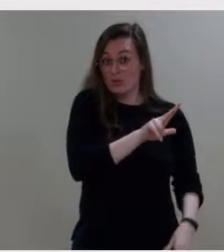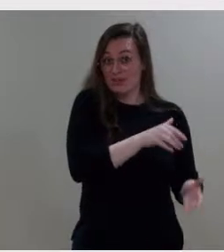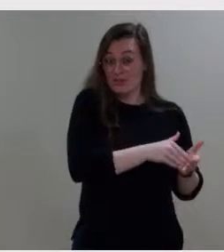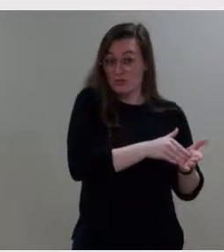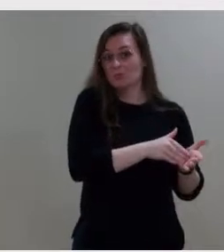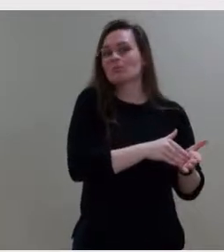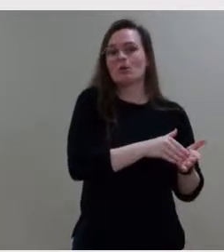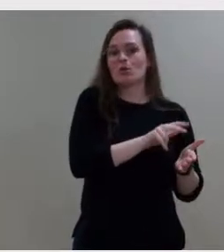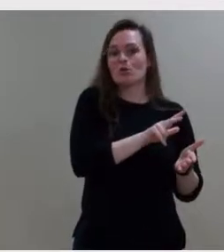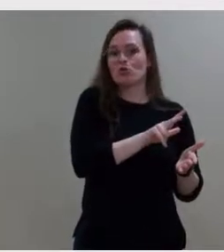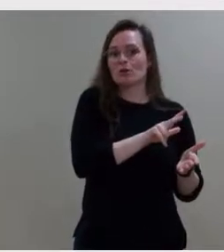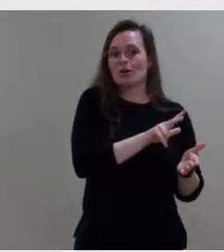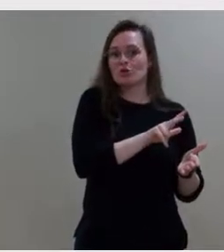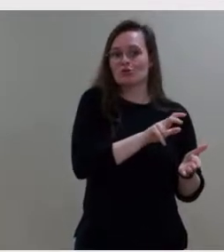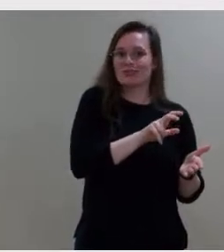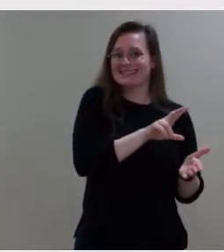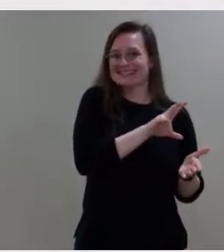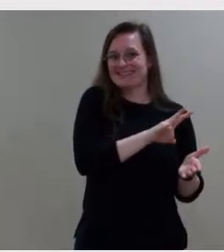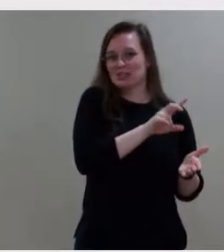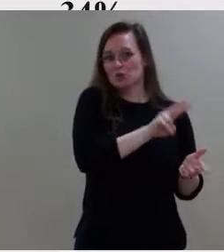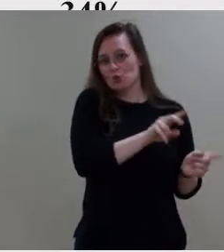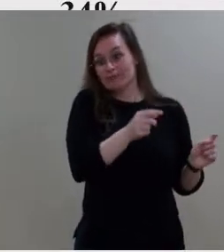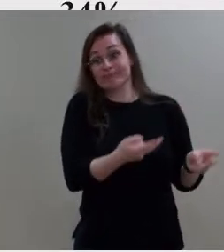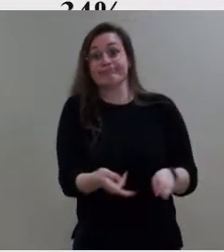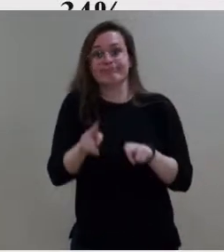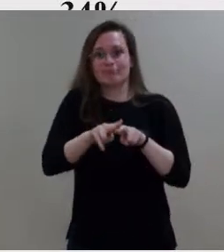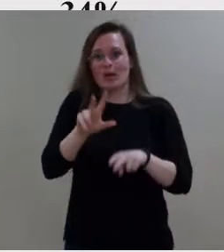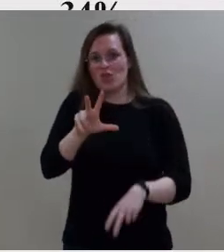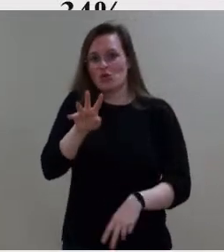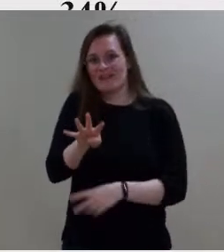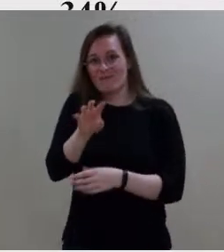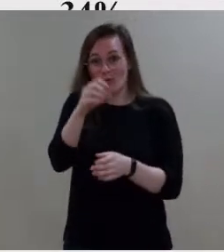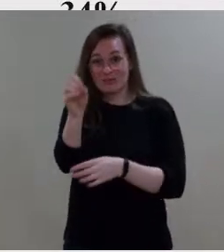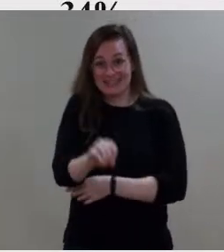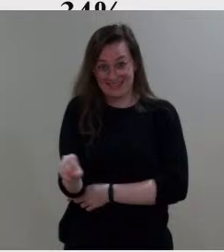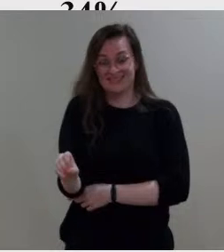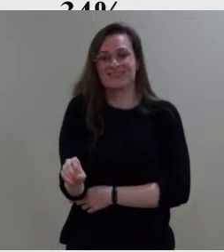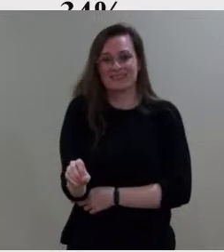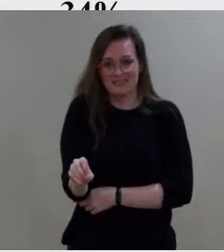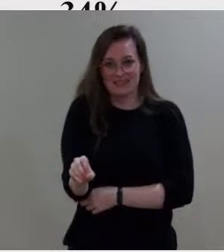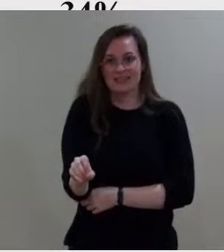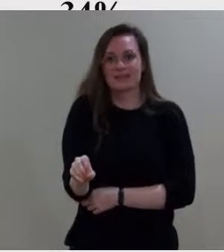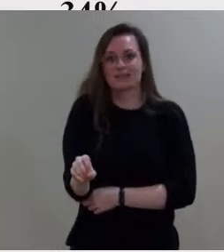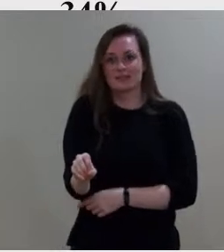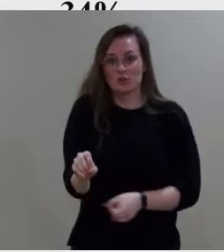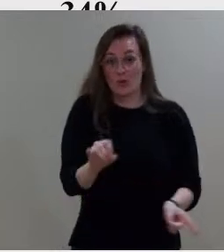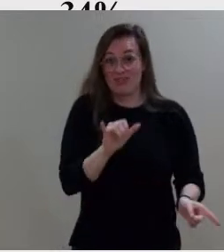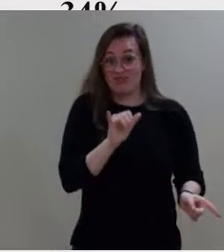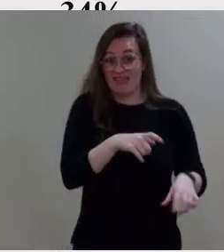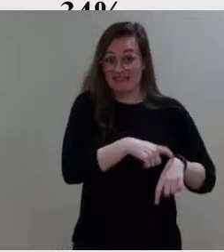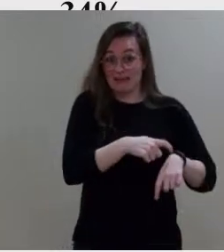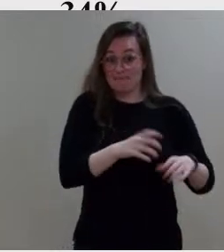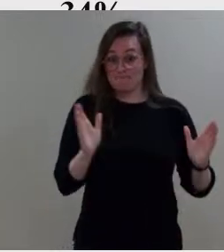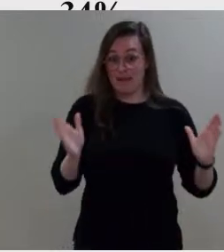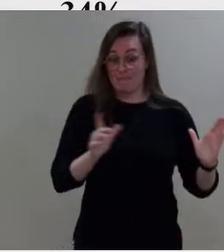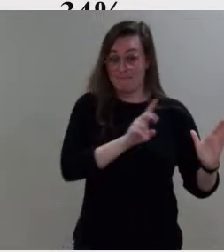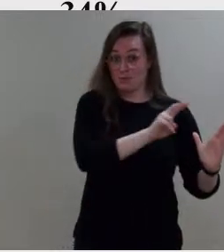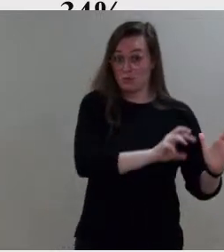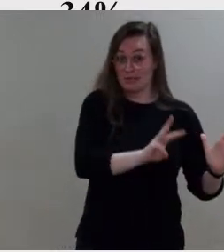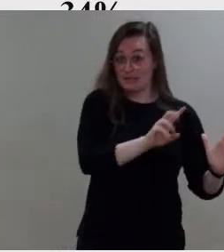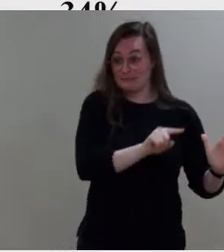3,772 to 3,057, or 34%. During that same period, town of Kentville population grew